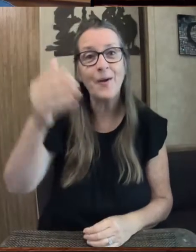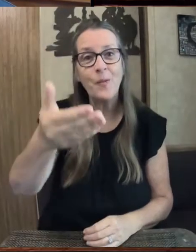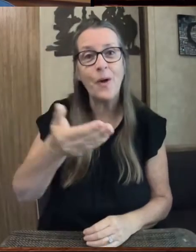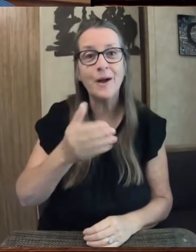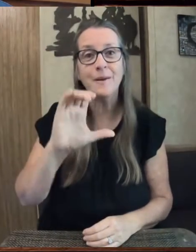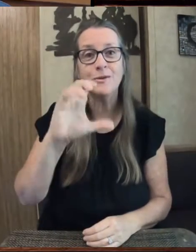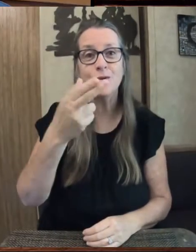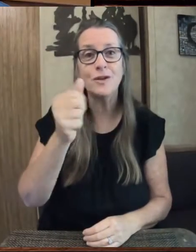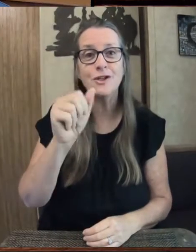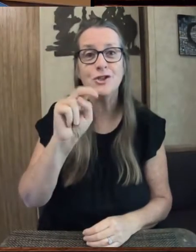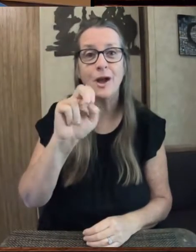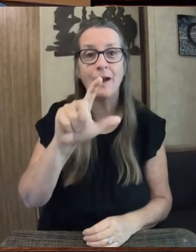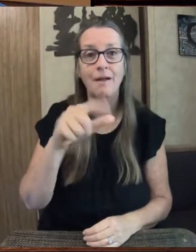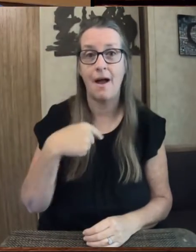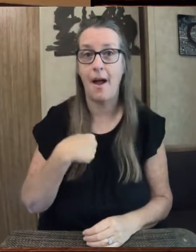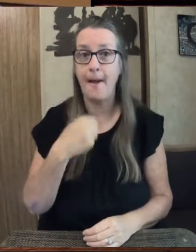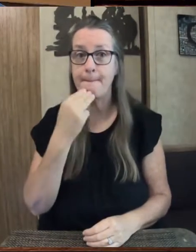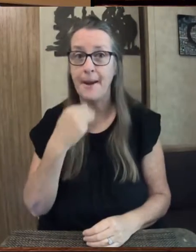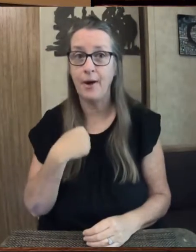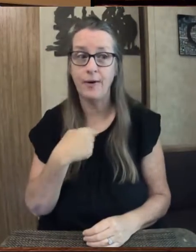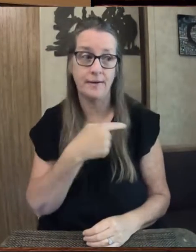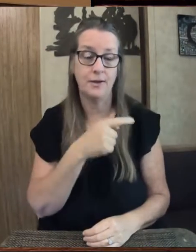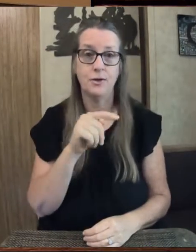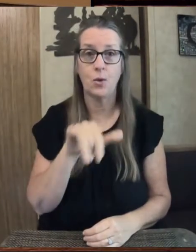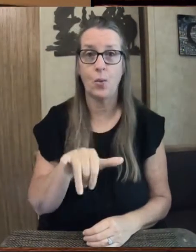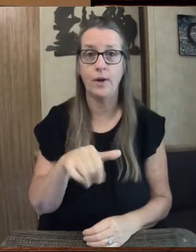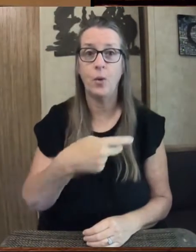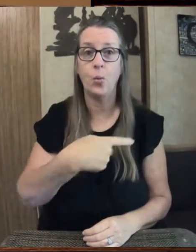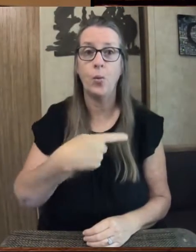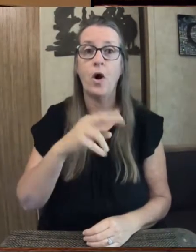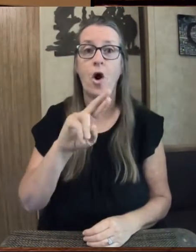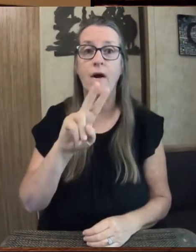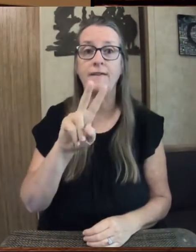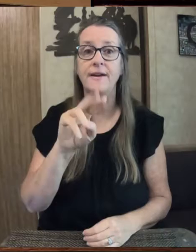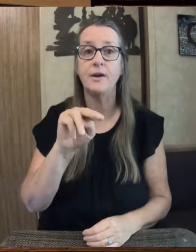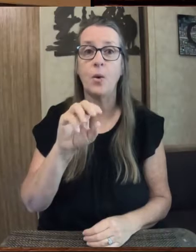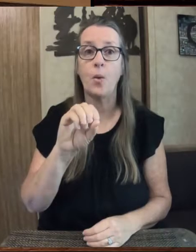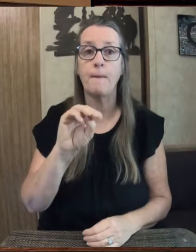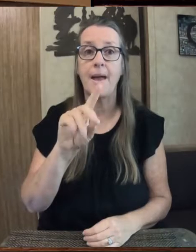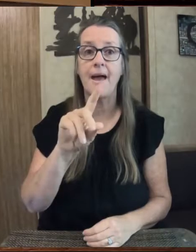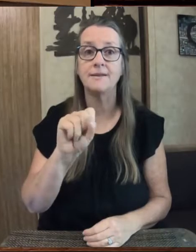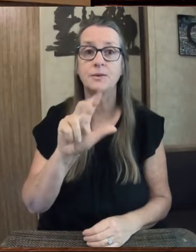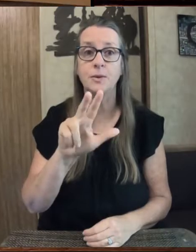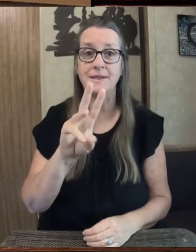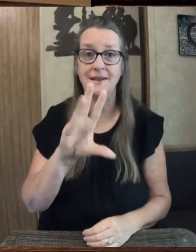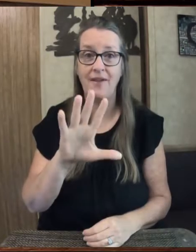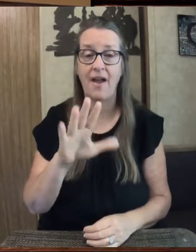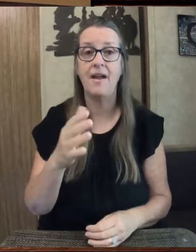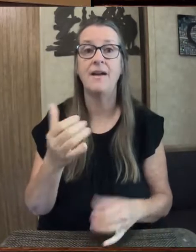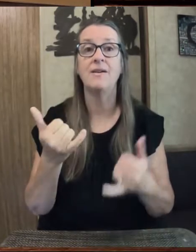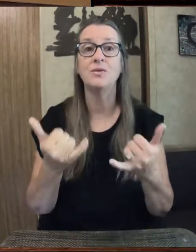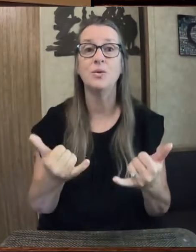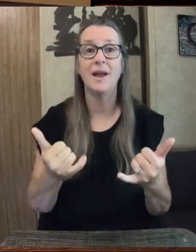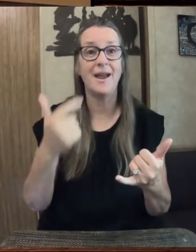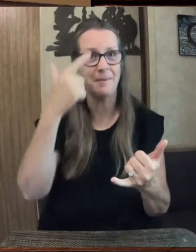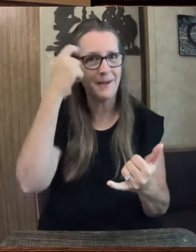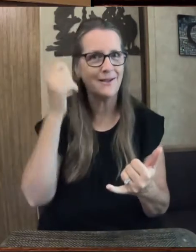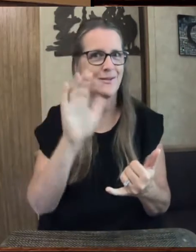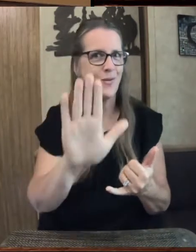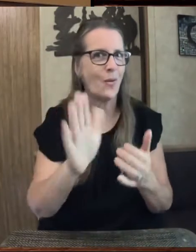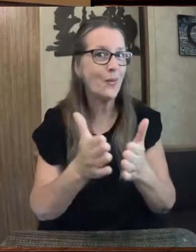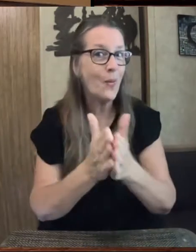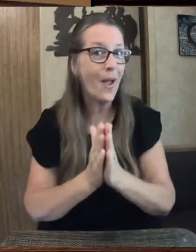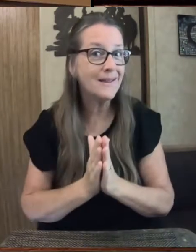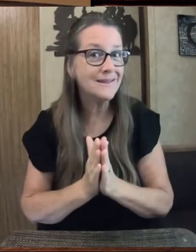Hi there, welcome to the channel. I'm Mary. And Tony. And we are the RV Nomads 365. And today, because of